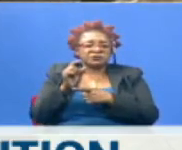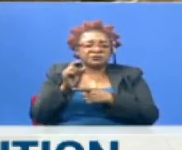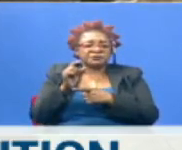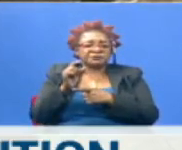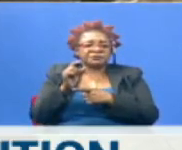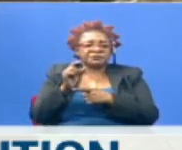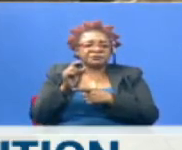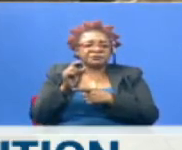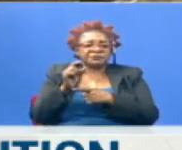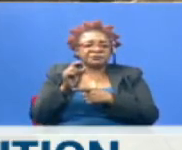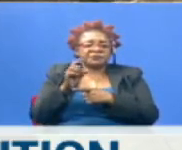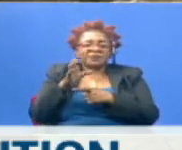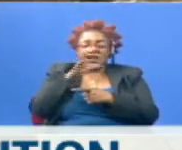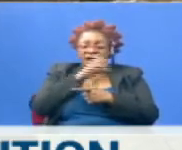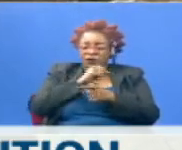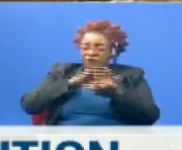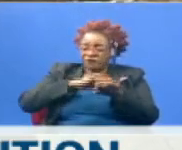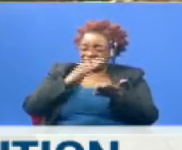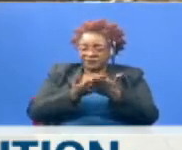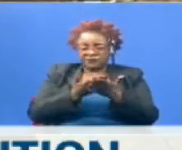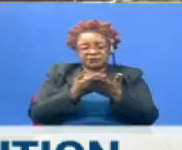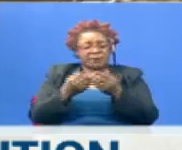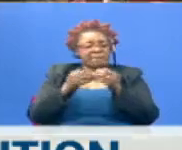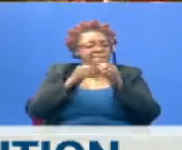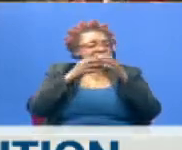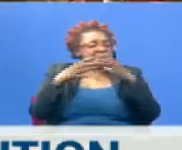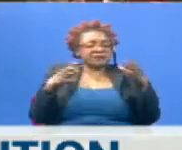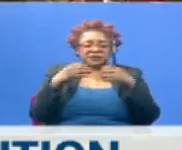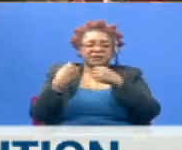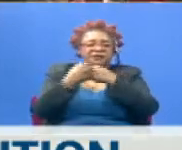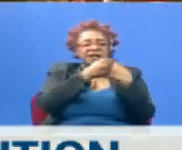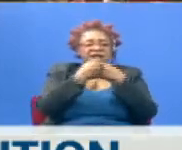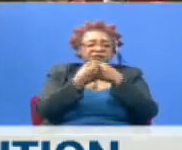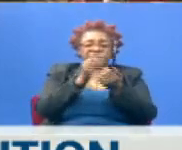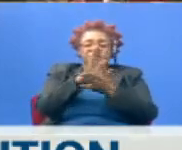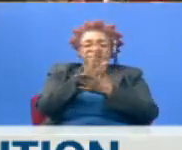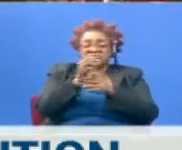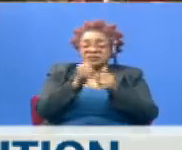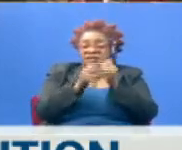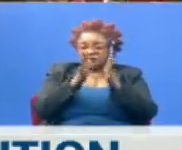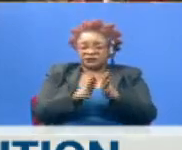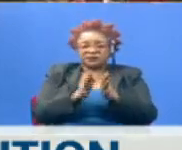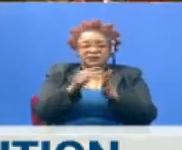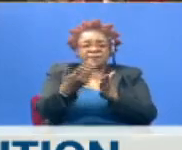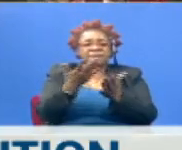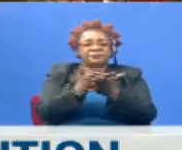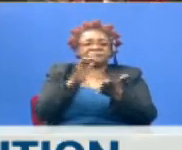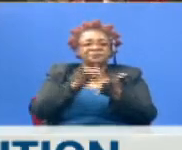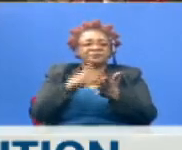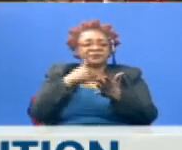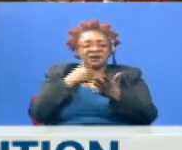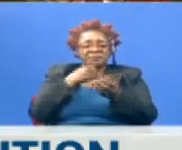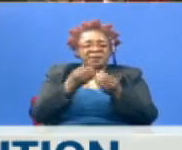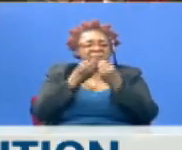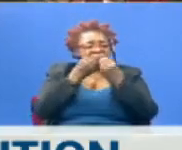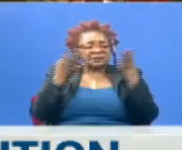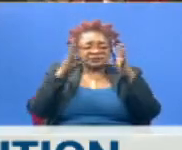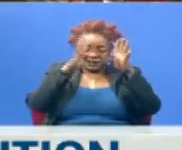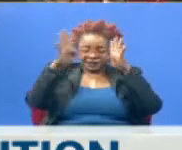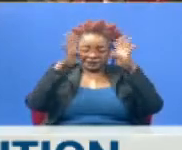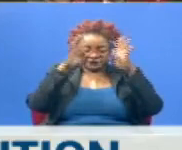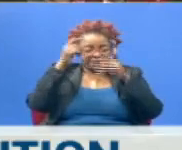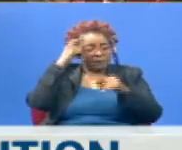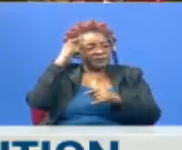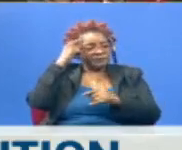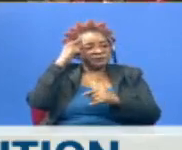Lack of funds has become a major challenge for this budding scientist, a mountain that is faced by many creative minds. Even in